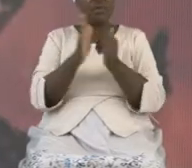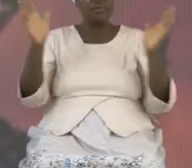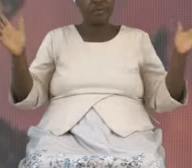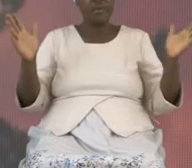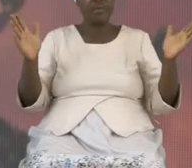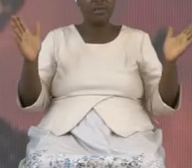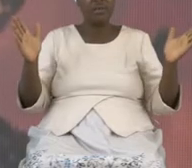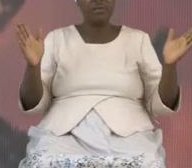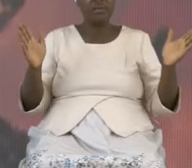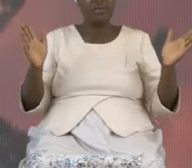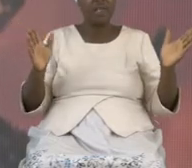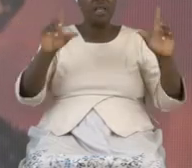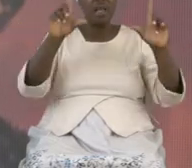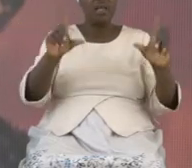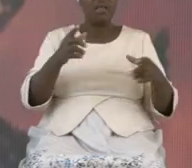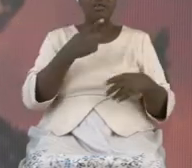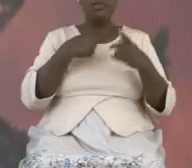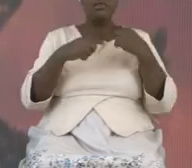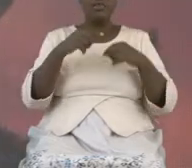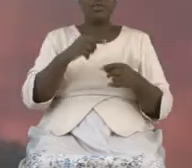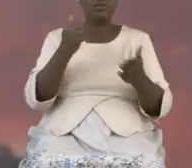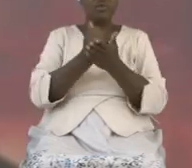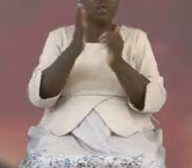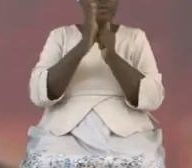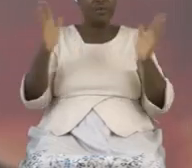lasciviousness, crucified. Verse 20,